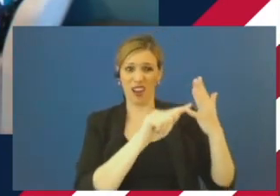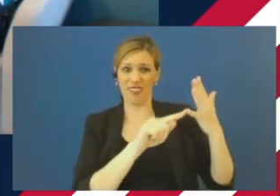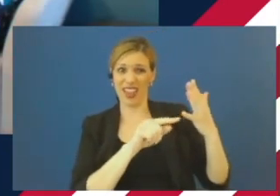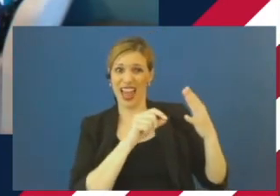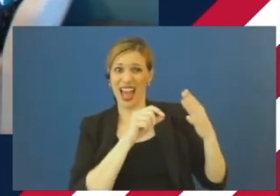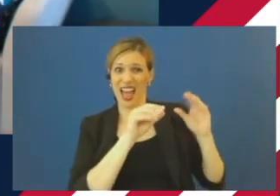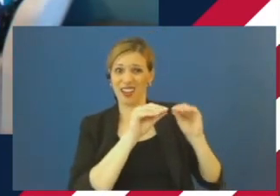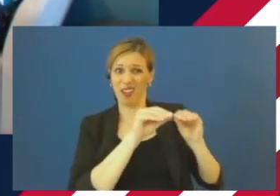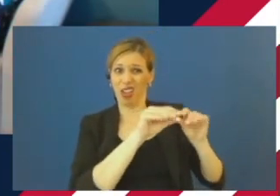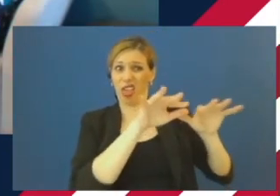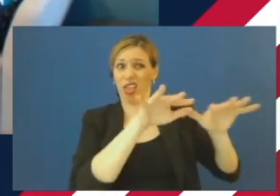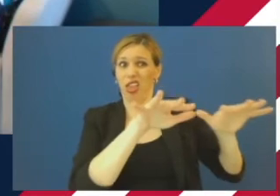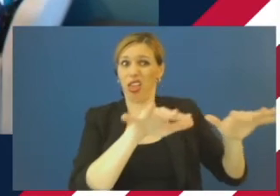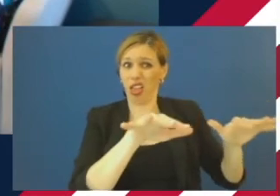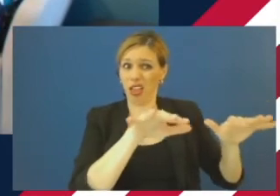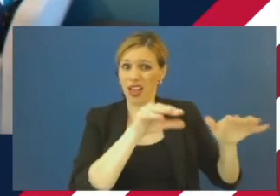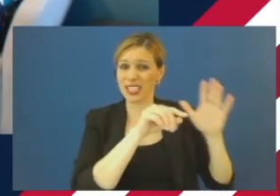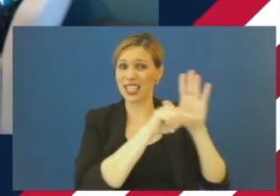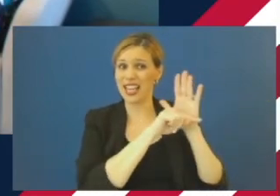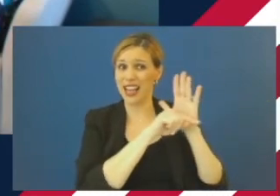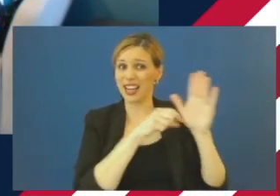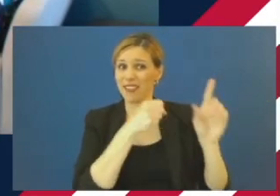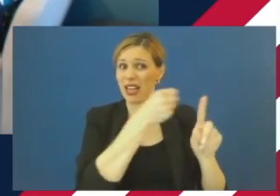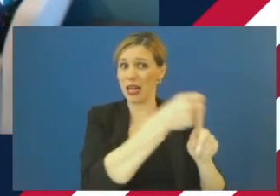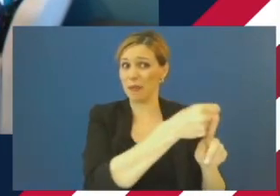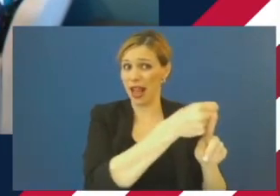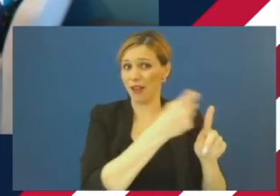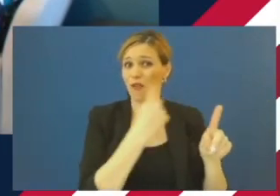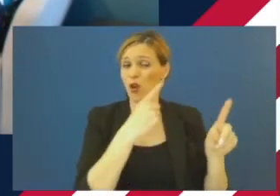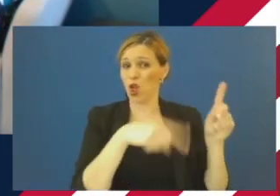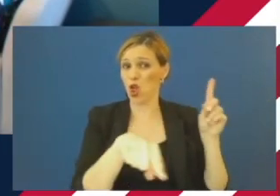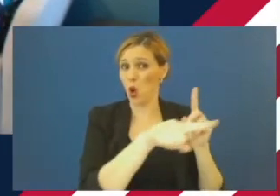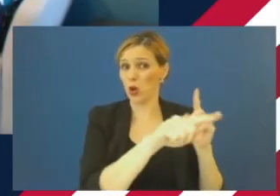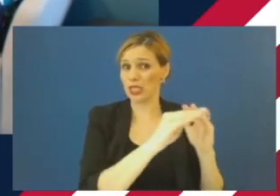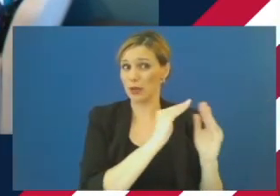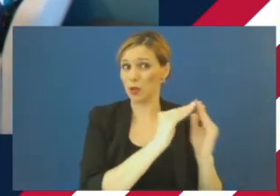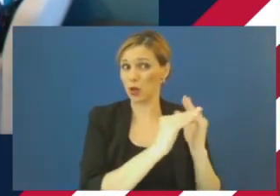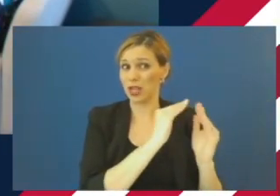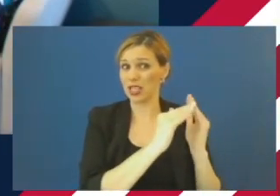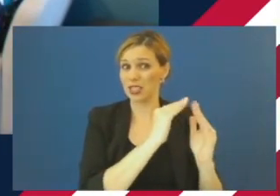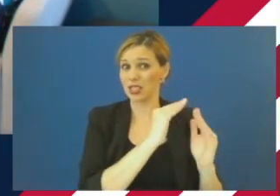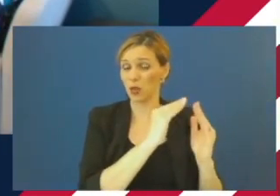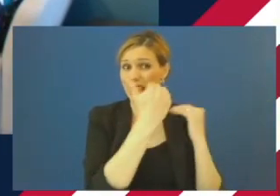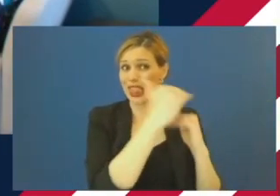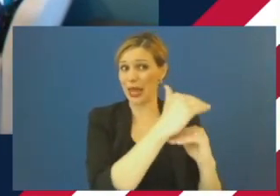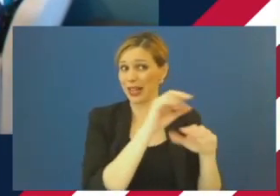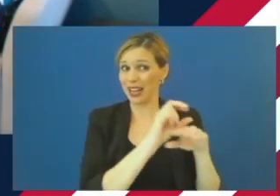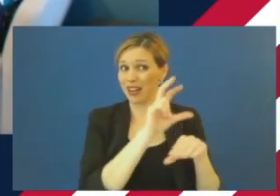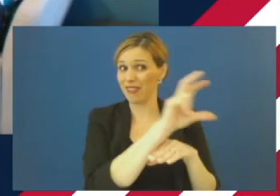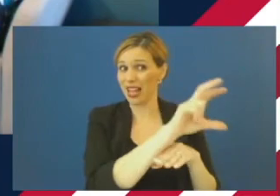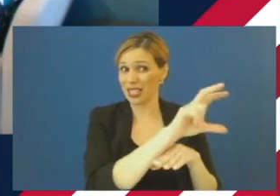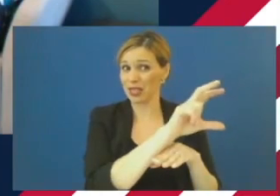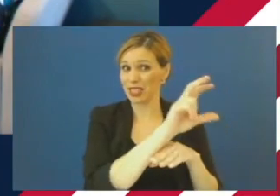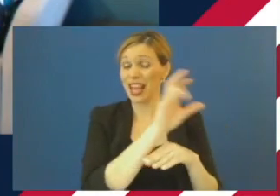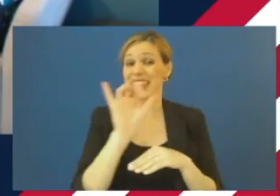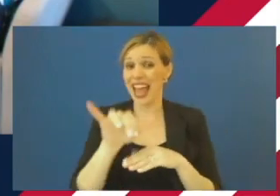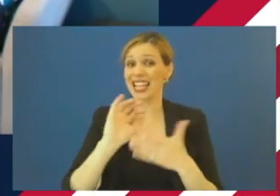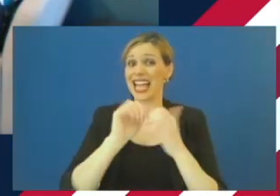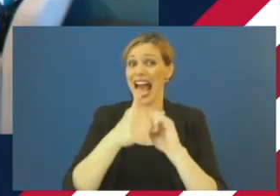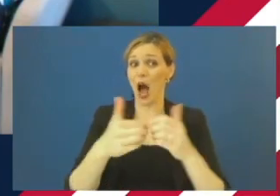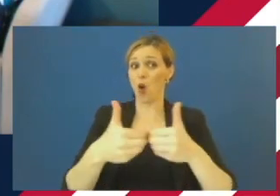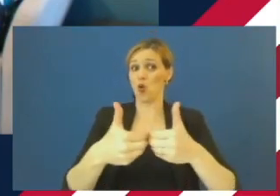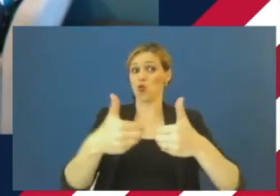it comes to how disinvestments and residential segregation is impacting these neighborhoods